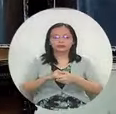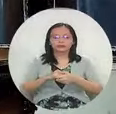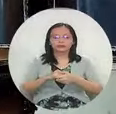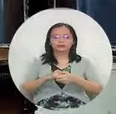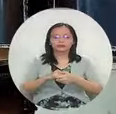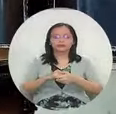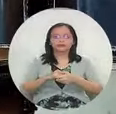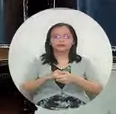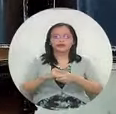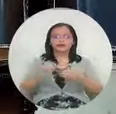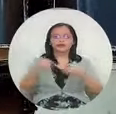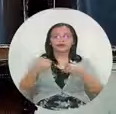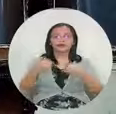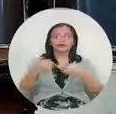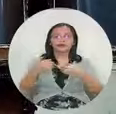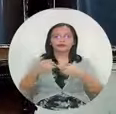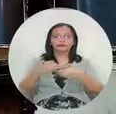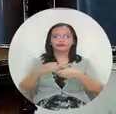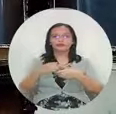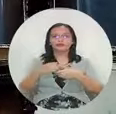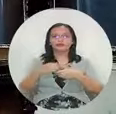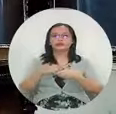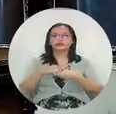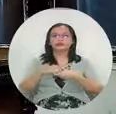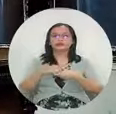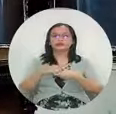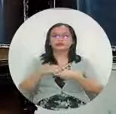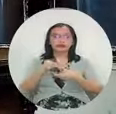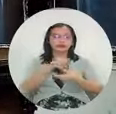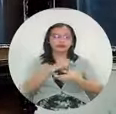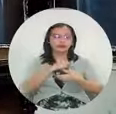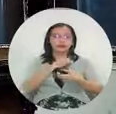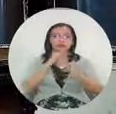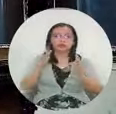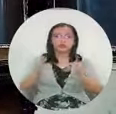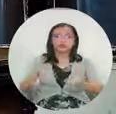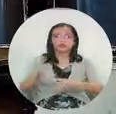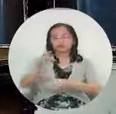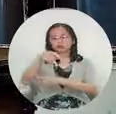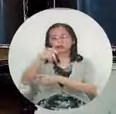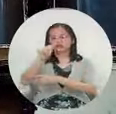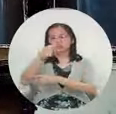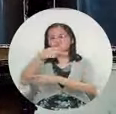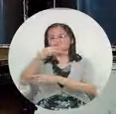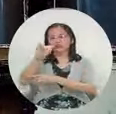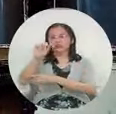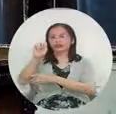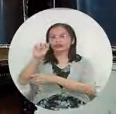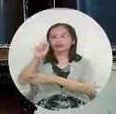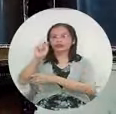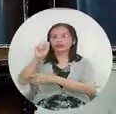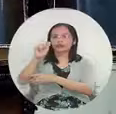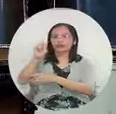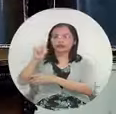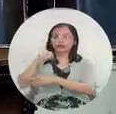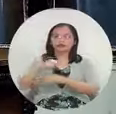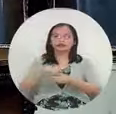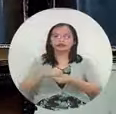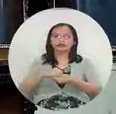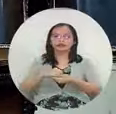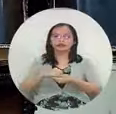There is something in Brother June and Annalyn, their giftedness. God sent them to Pakistan so that